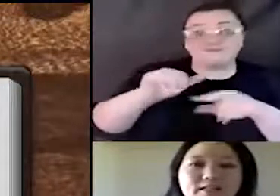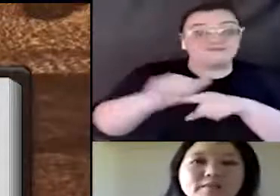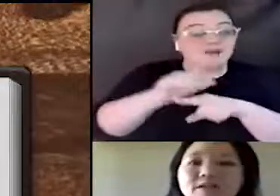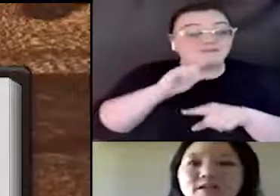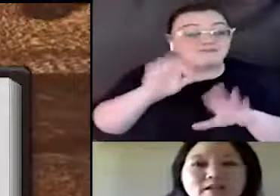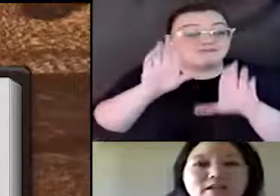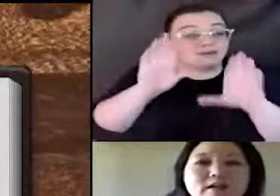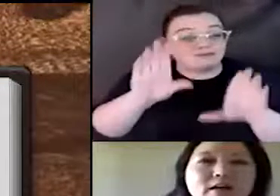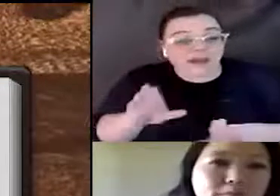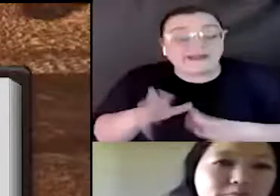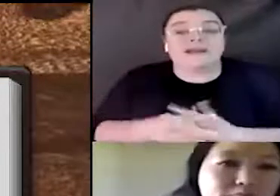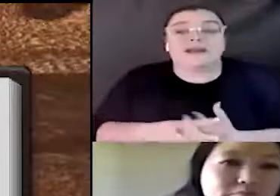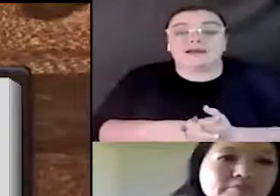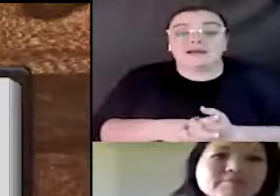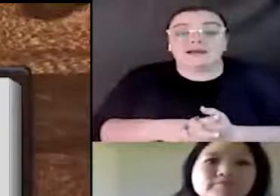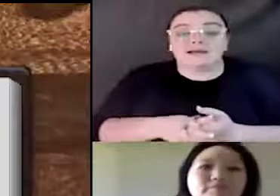And